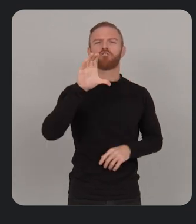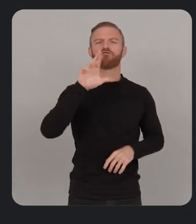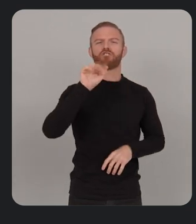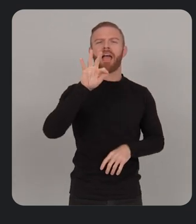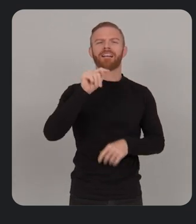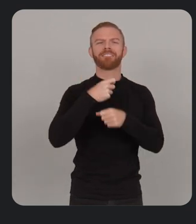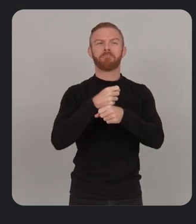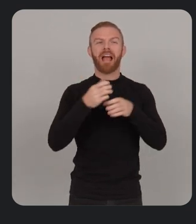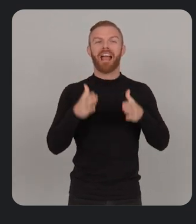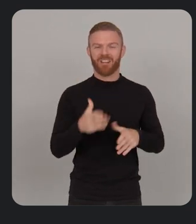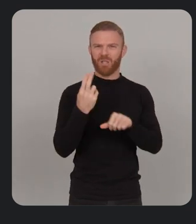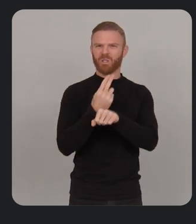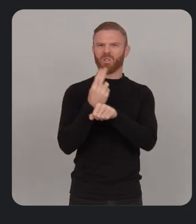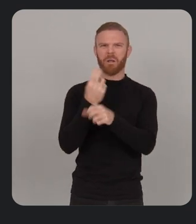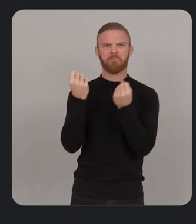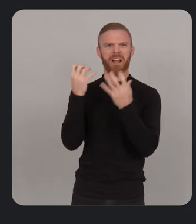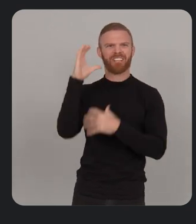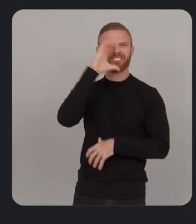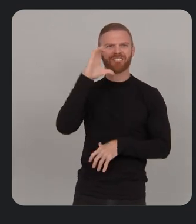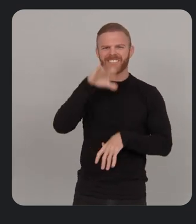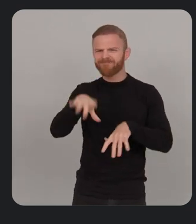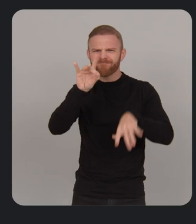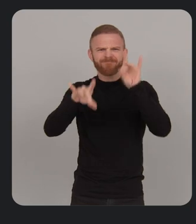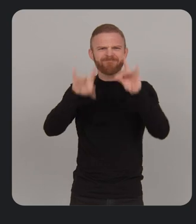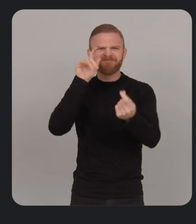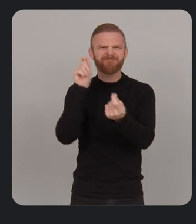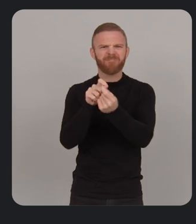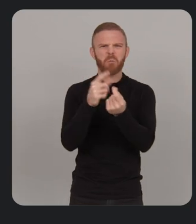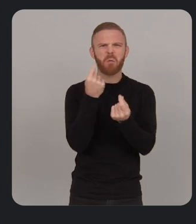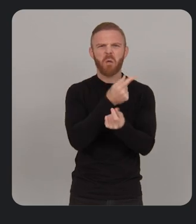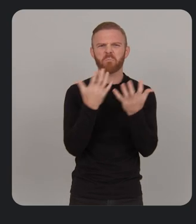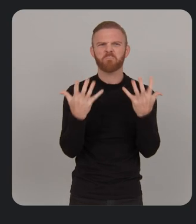craft maker uses multisearch to find exactly what she's looking for.